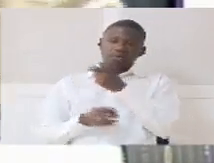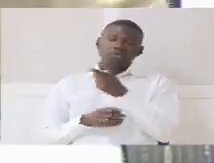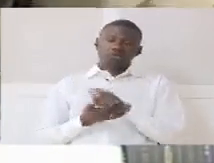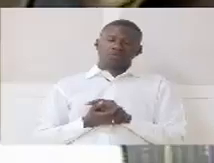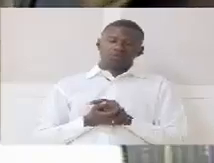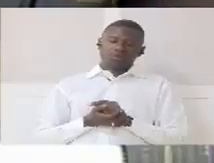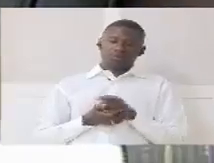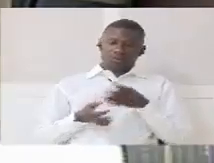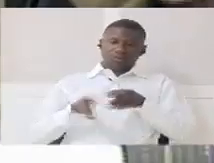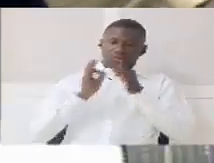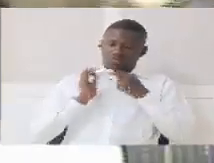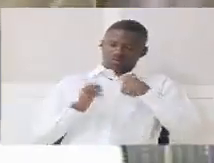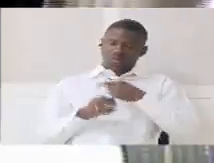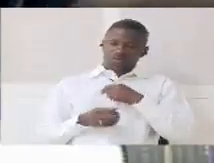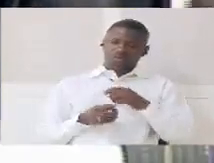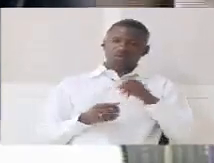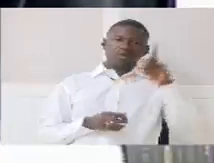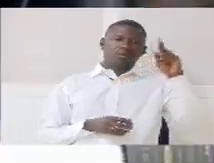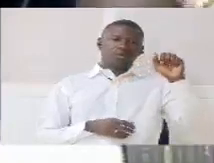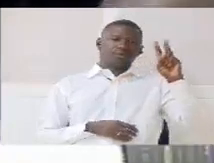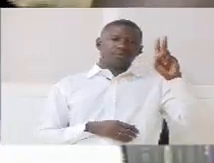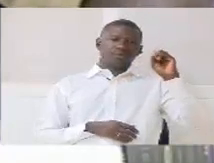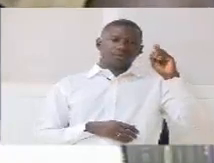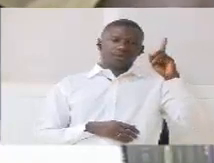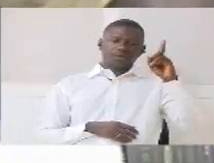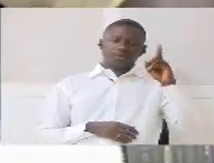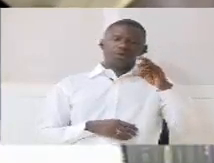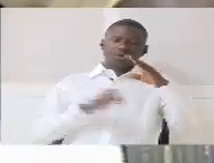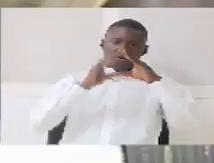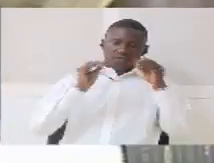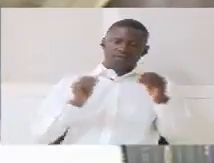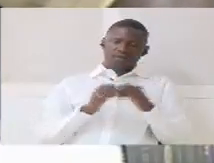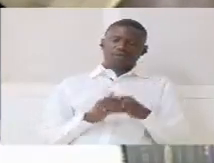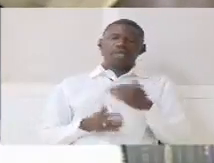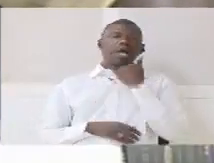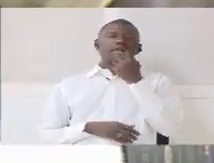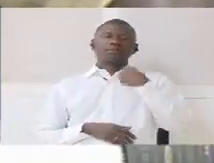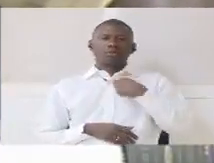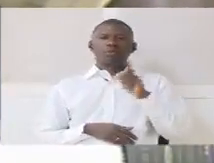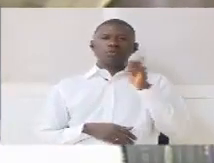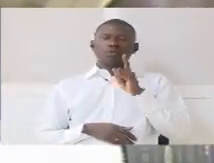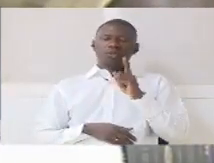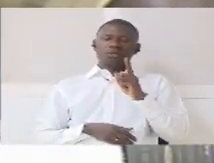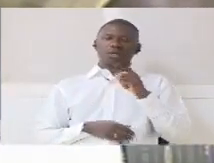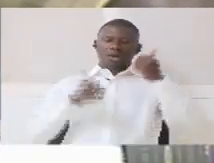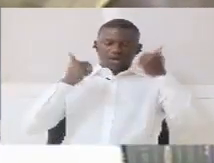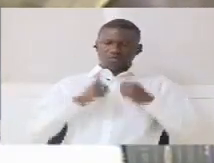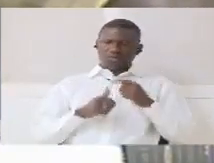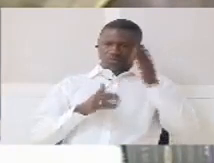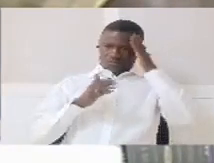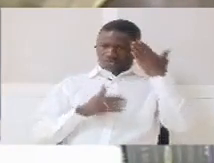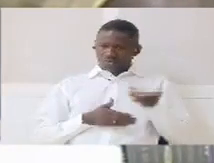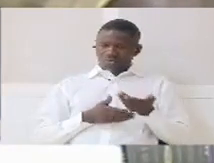me to his office. He asked me whether I am aware of what happened. I said, no, I'm